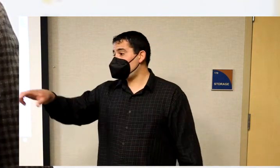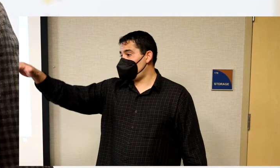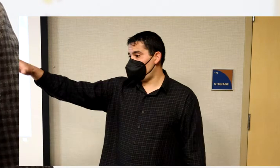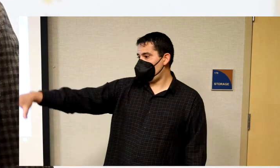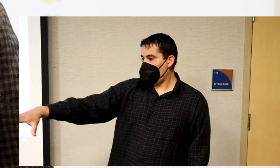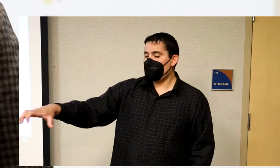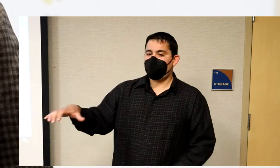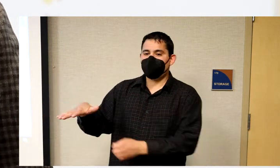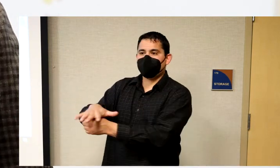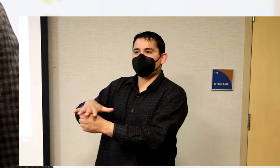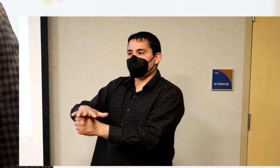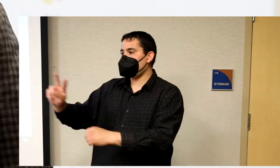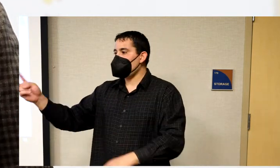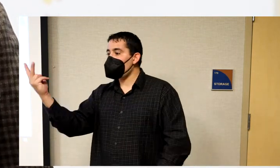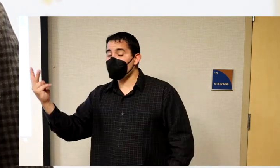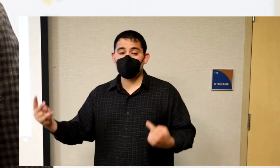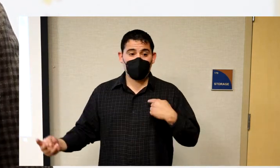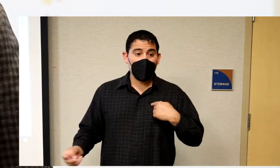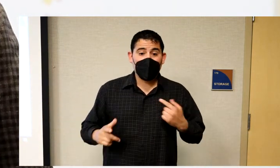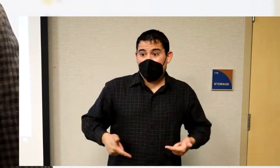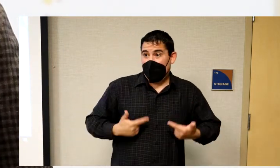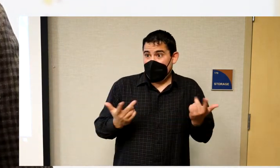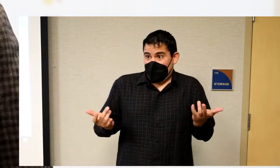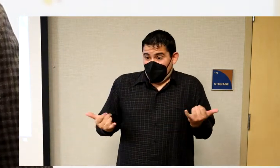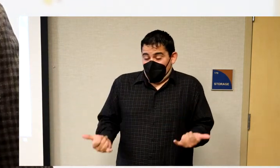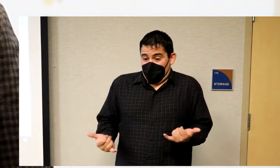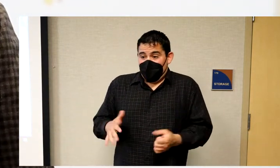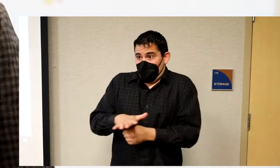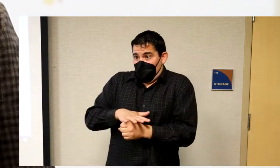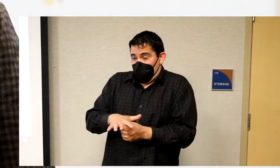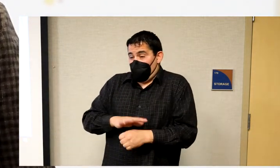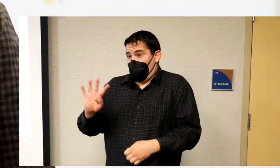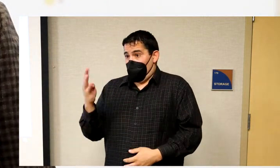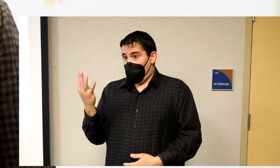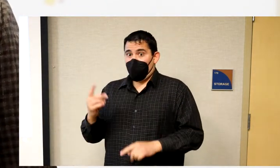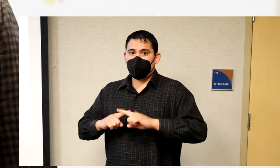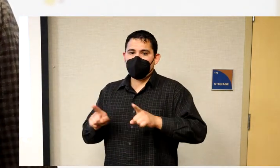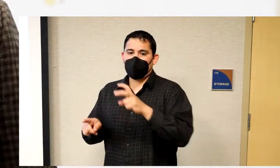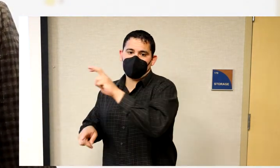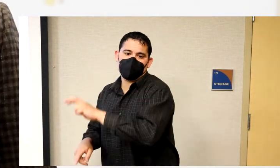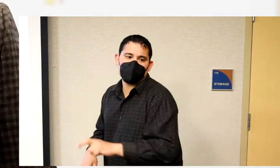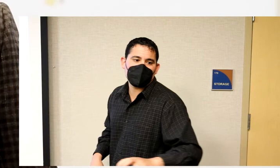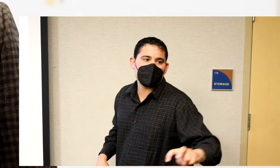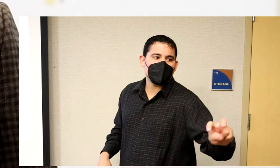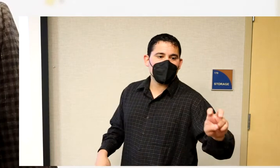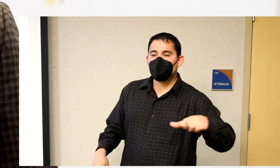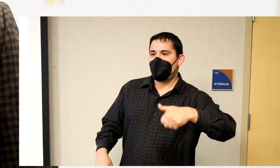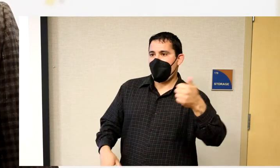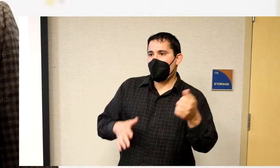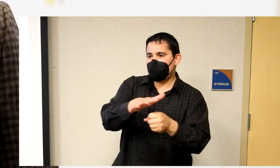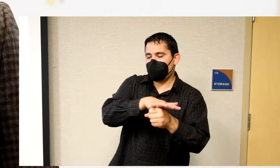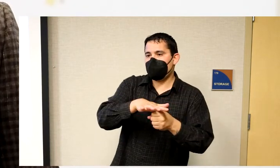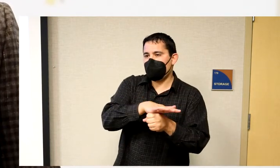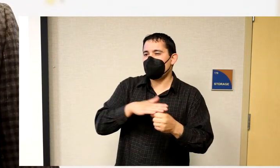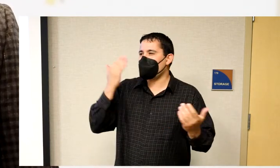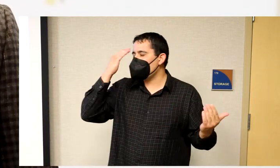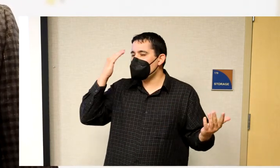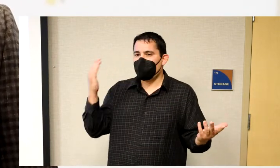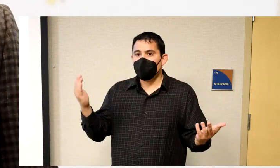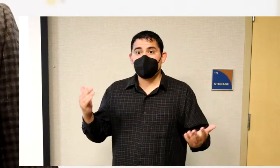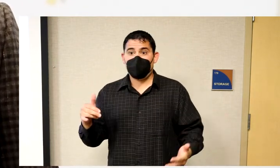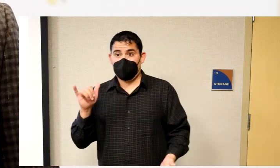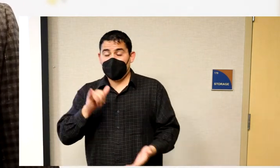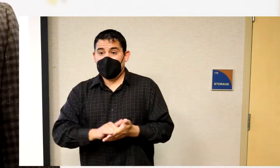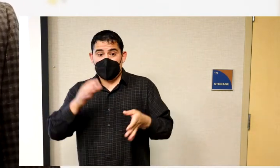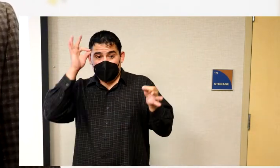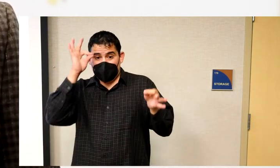4, but I'm going to end up somewhere else maybe. Then you still make 2 and 4 be the two that have to be a run for. that decision